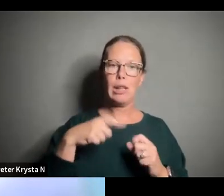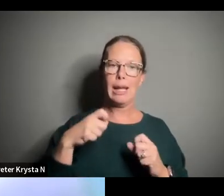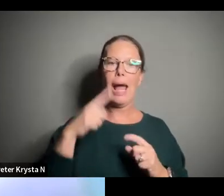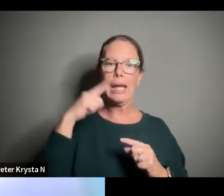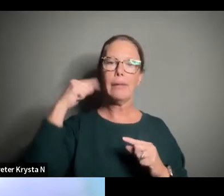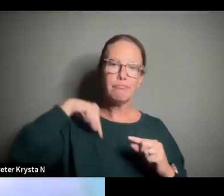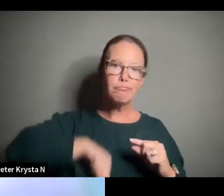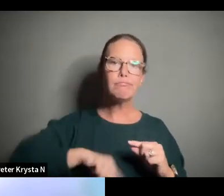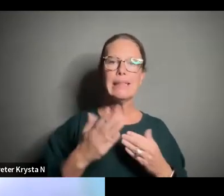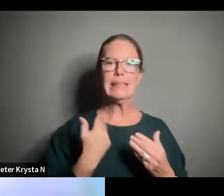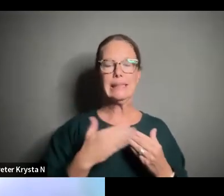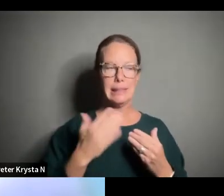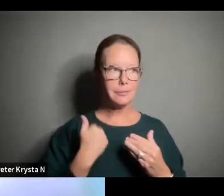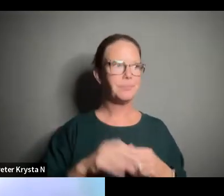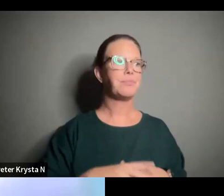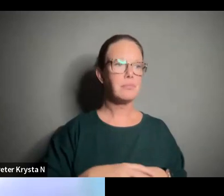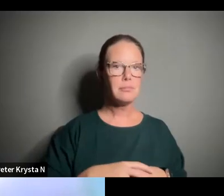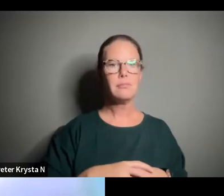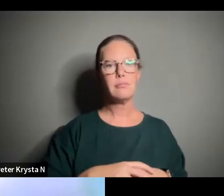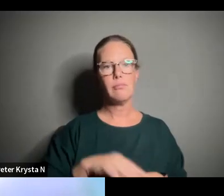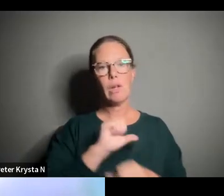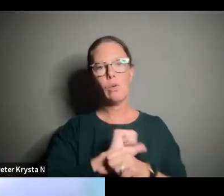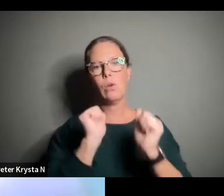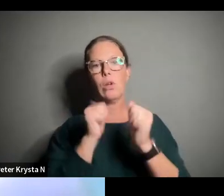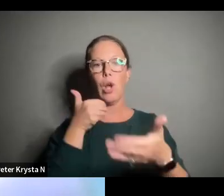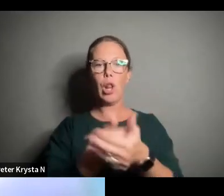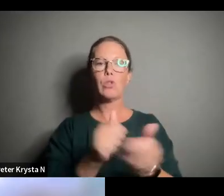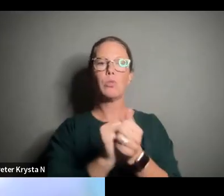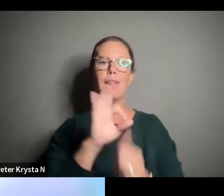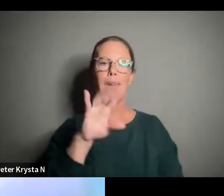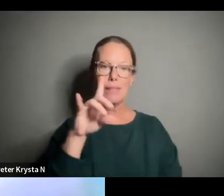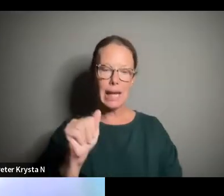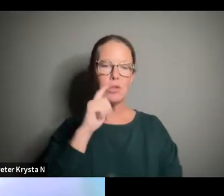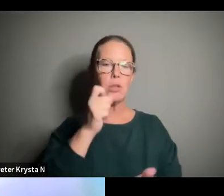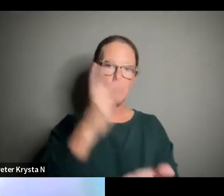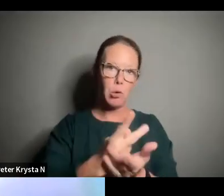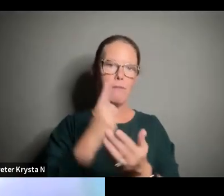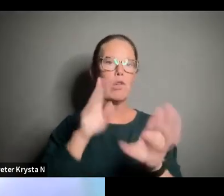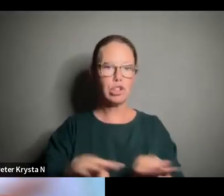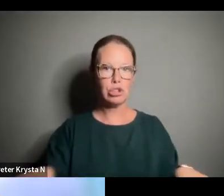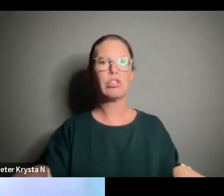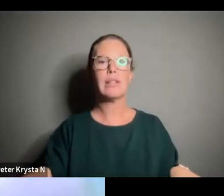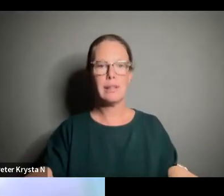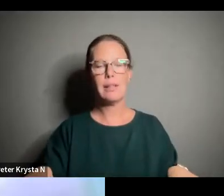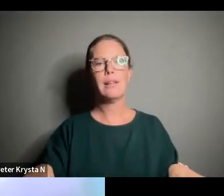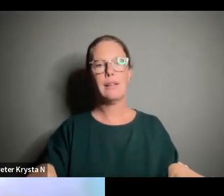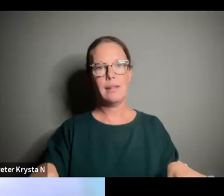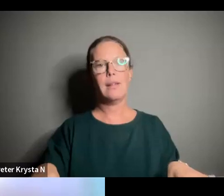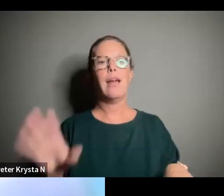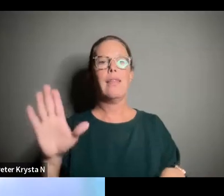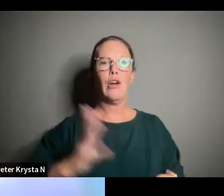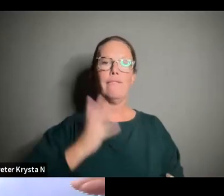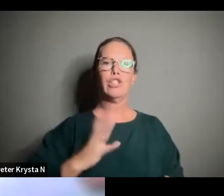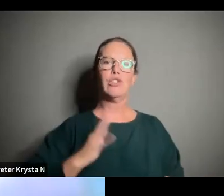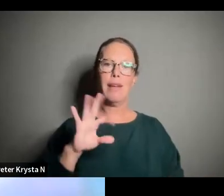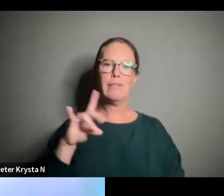easily in these patients. We are going to work closely with FDA to get this approved for children in their official FDA approval, but then